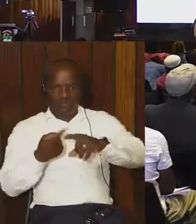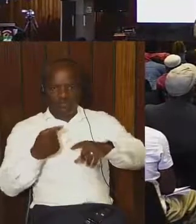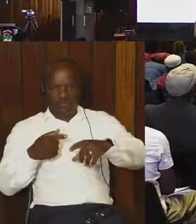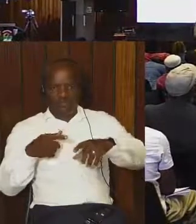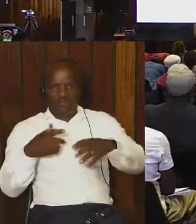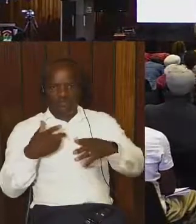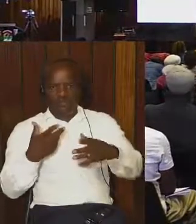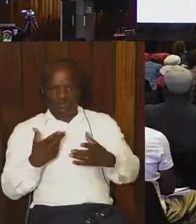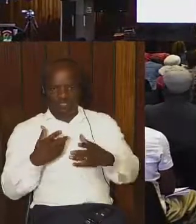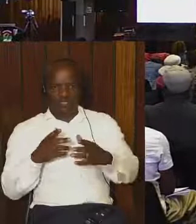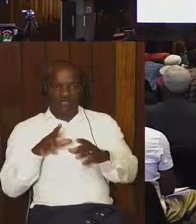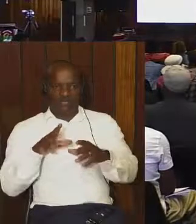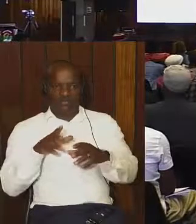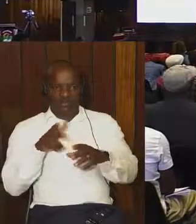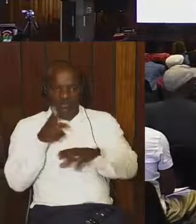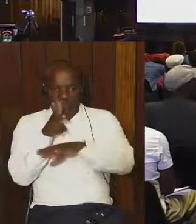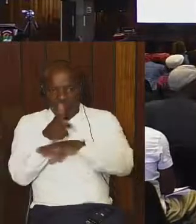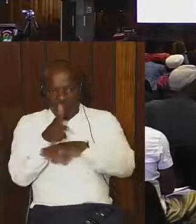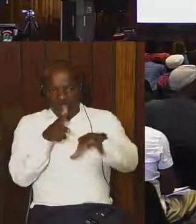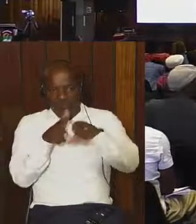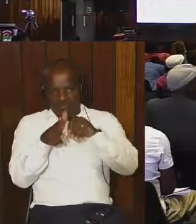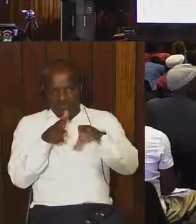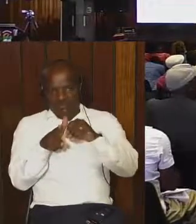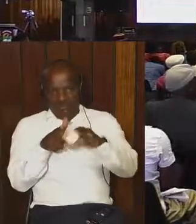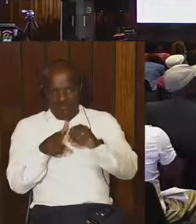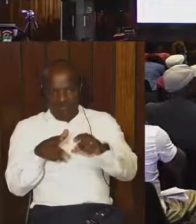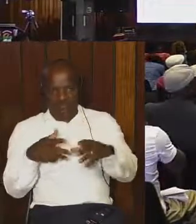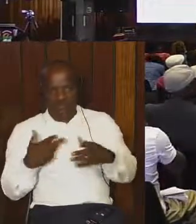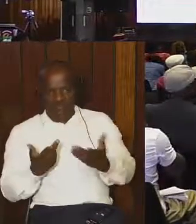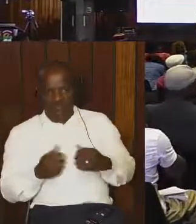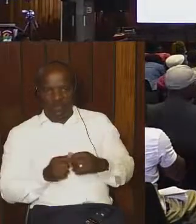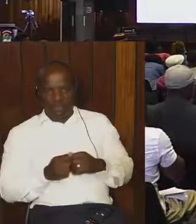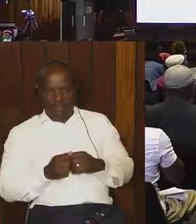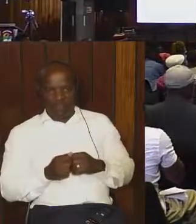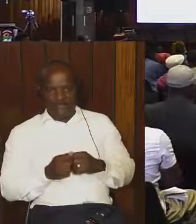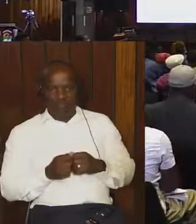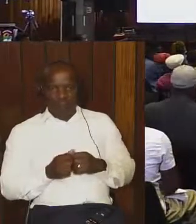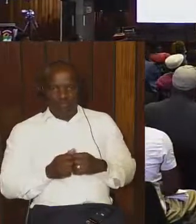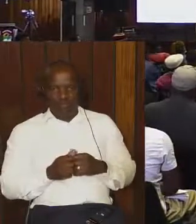so that at least we've got details.